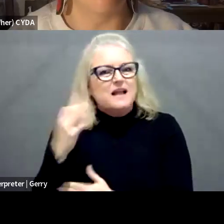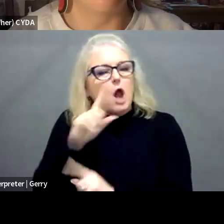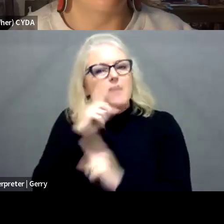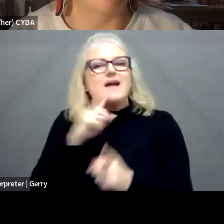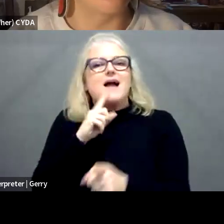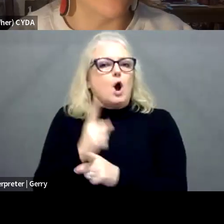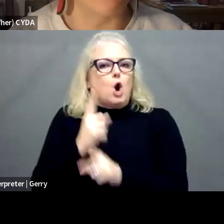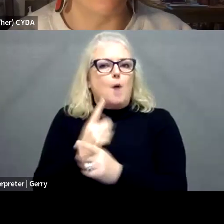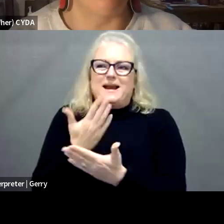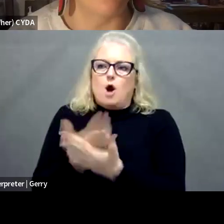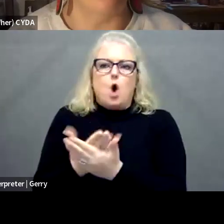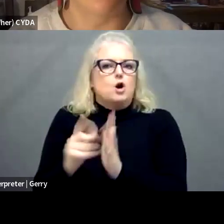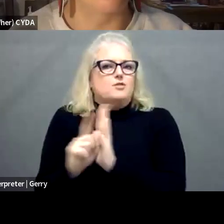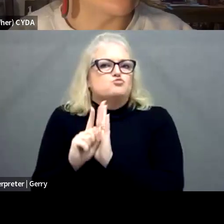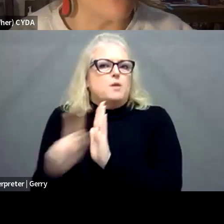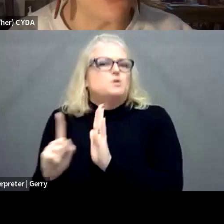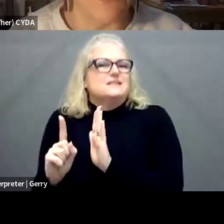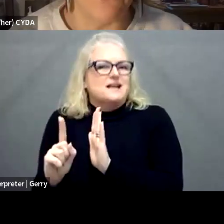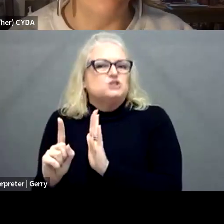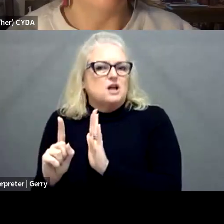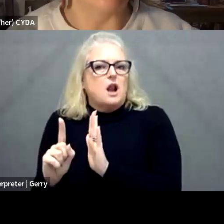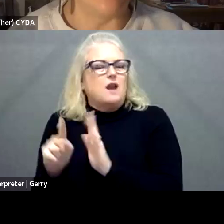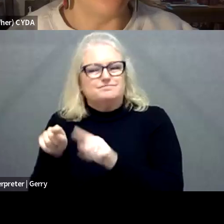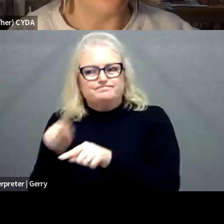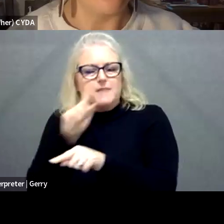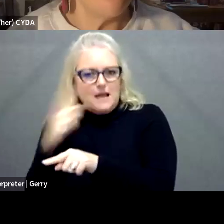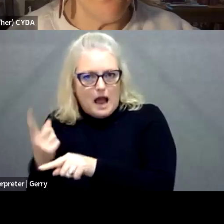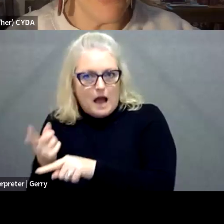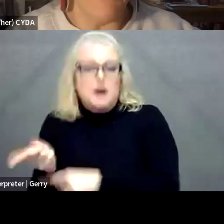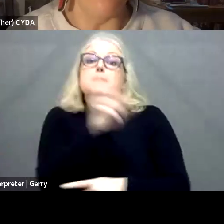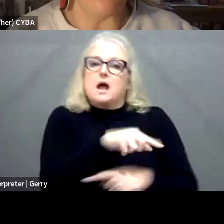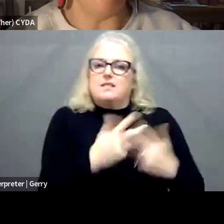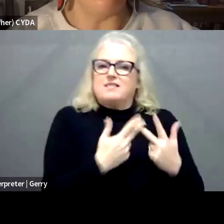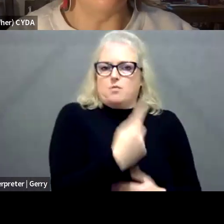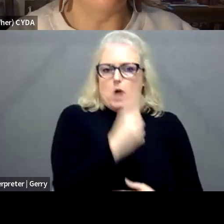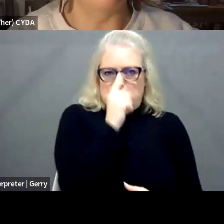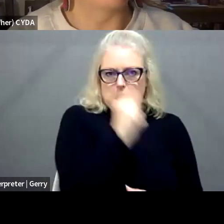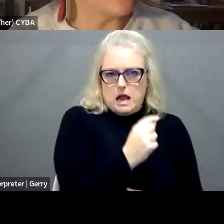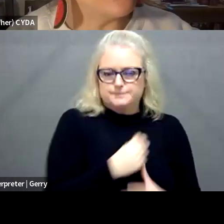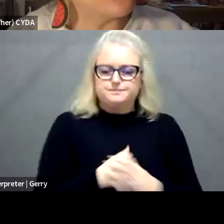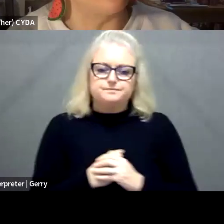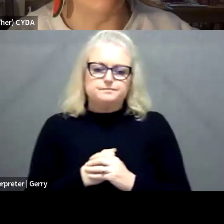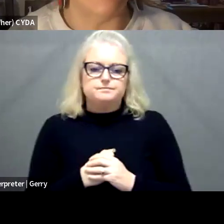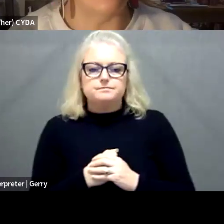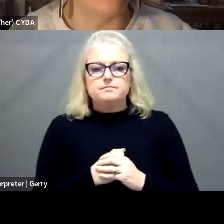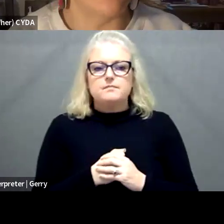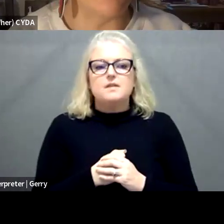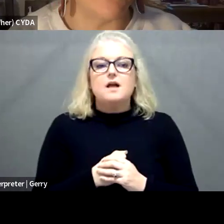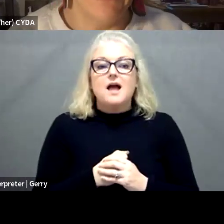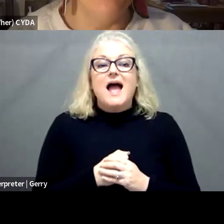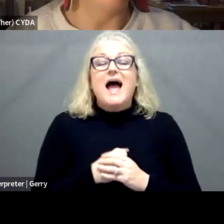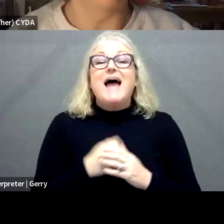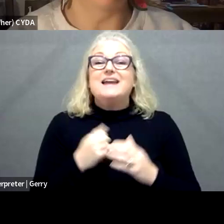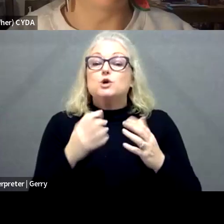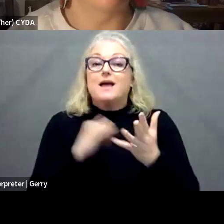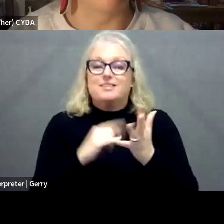accuracy of the representation of that group when they read your book. And if you do, when you do engage a sensitivity